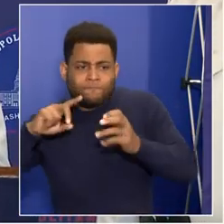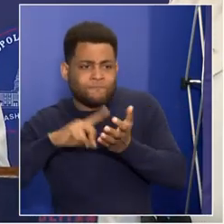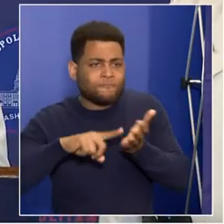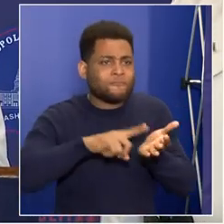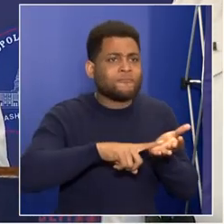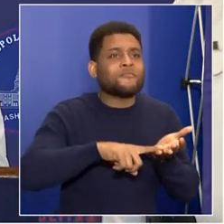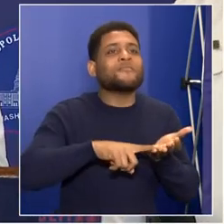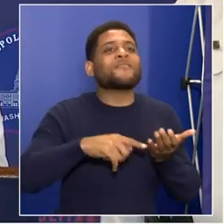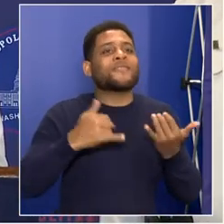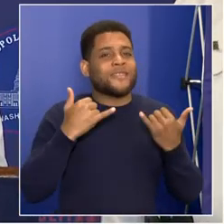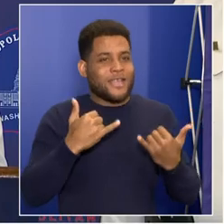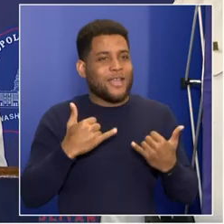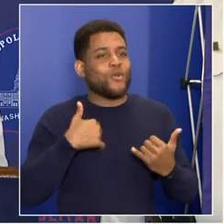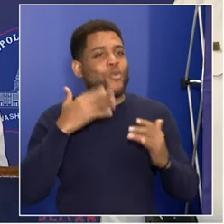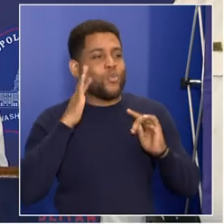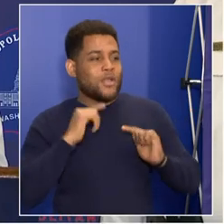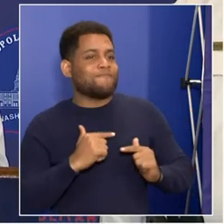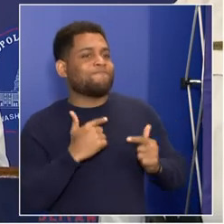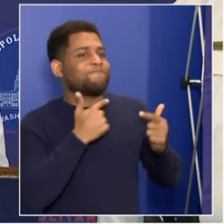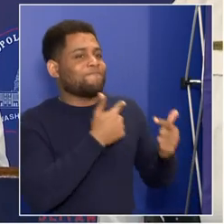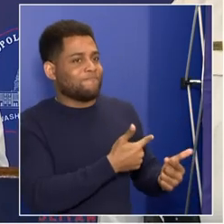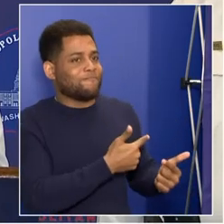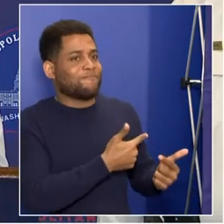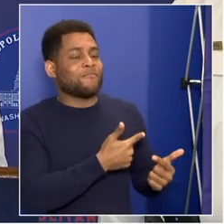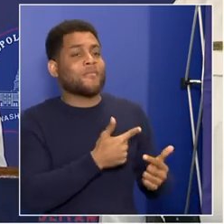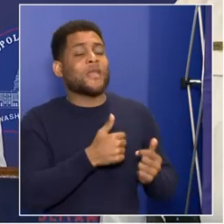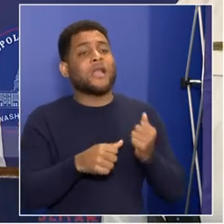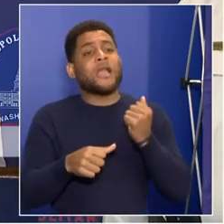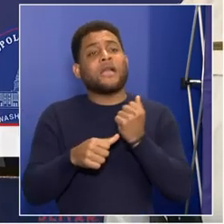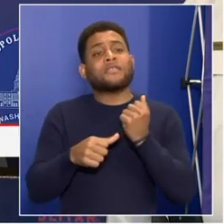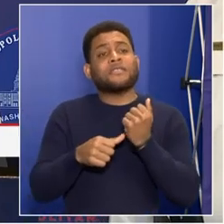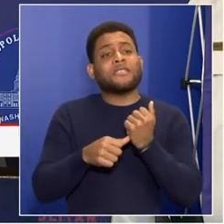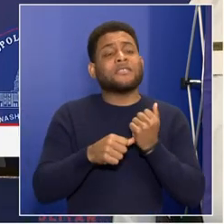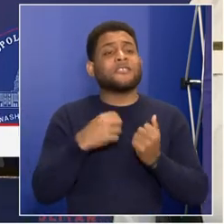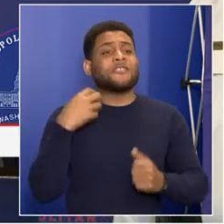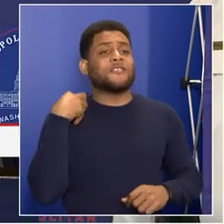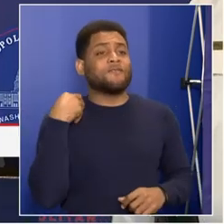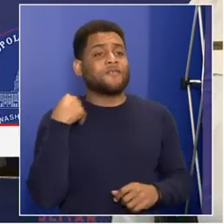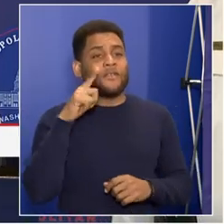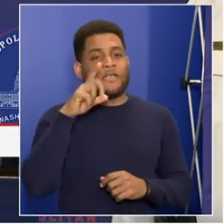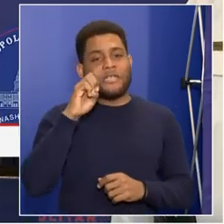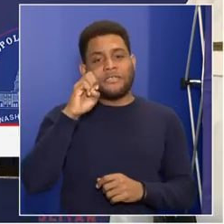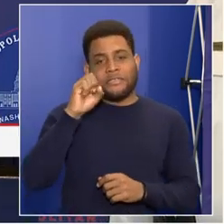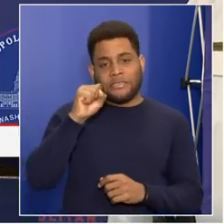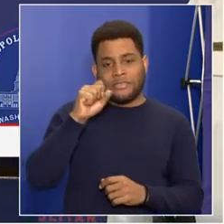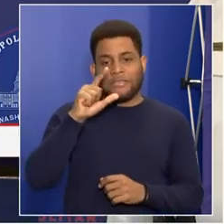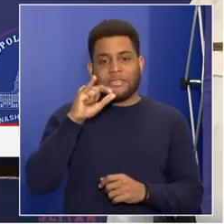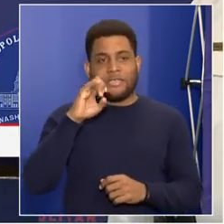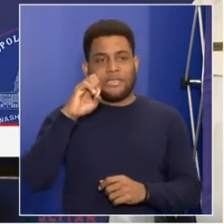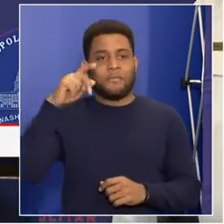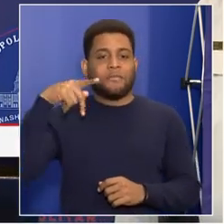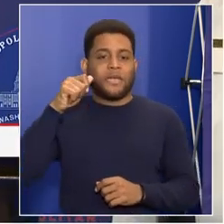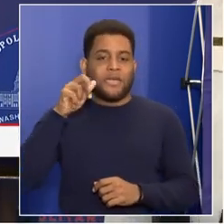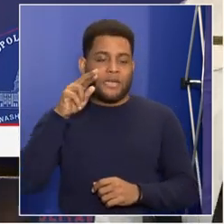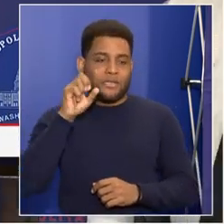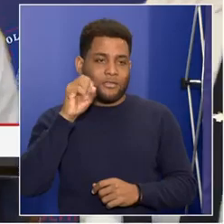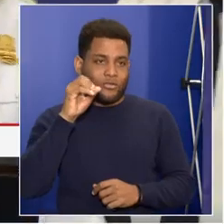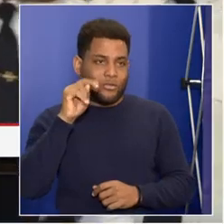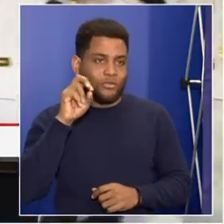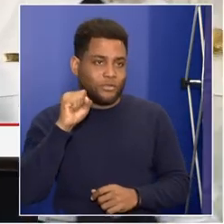oversees our Investigative Services Bureau, to provide you with additional information on what brought us to this investigation at this